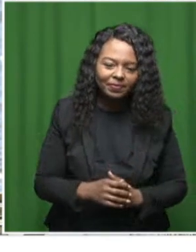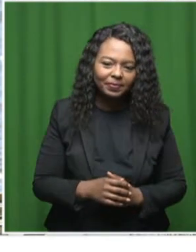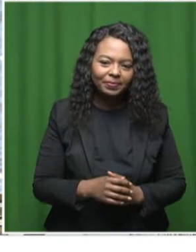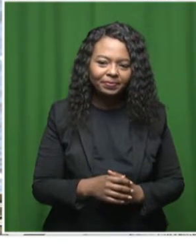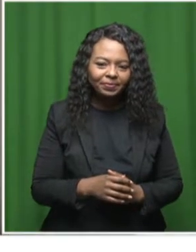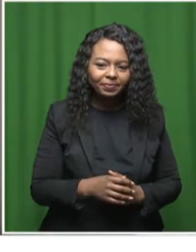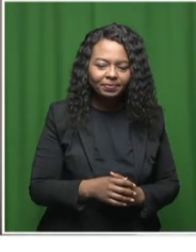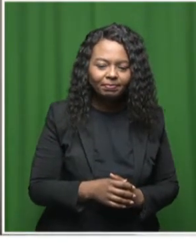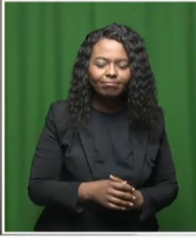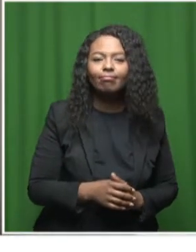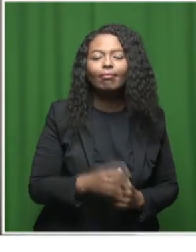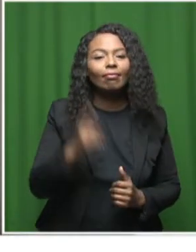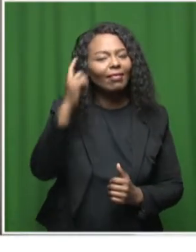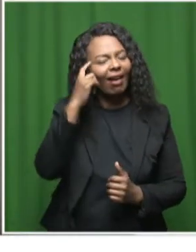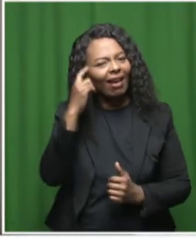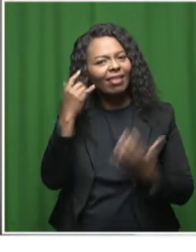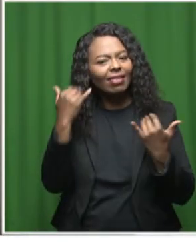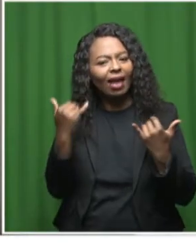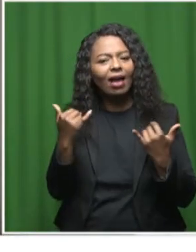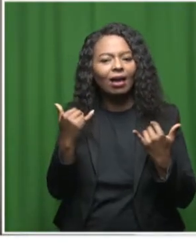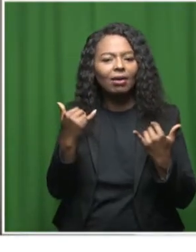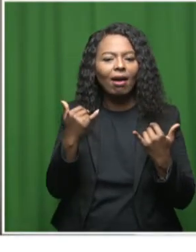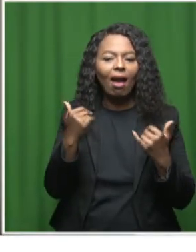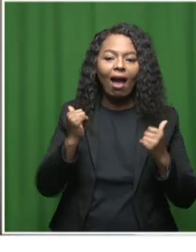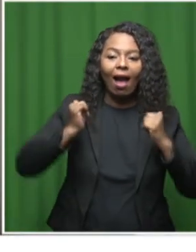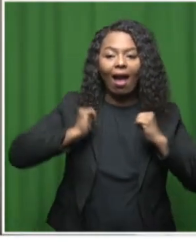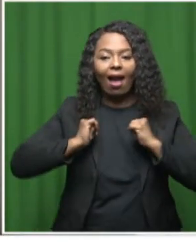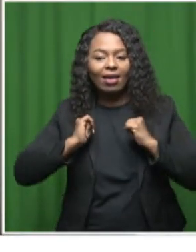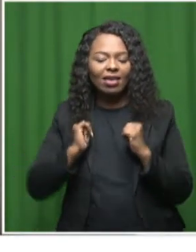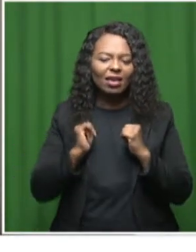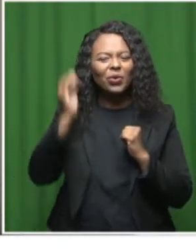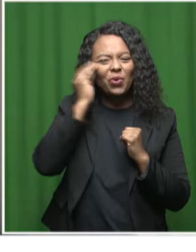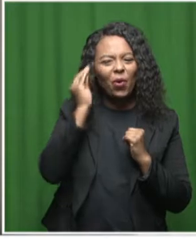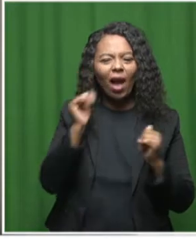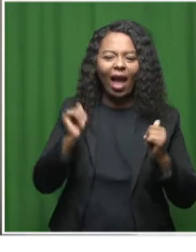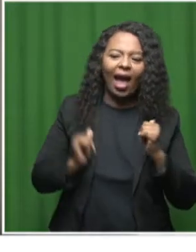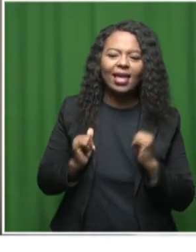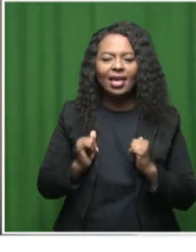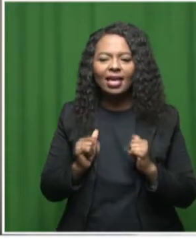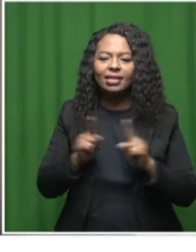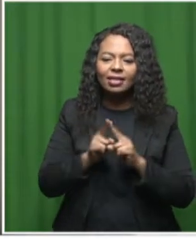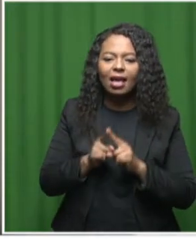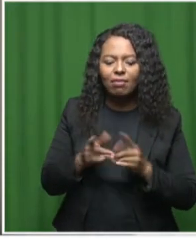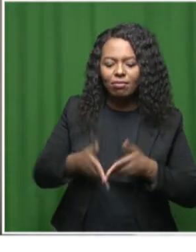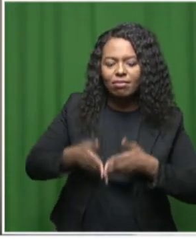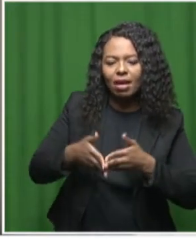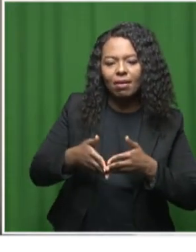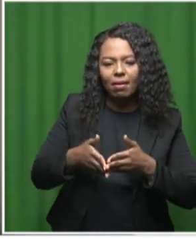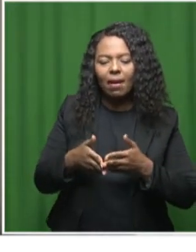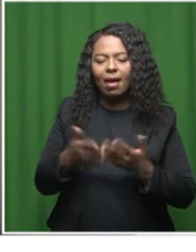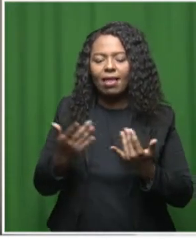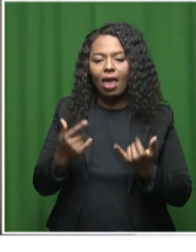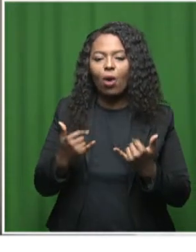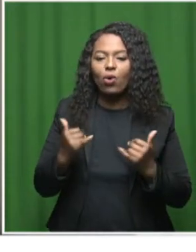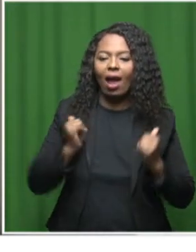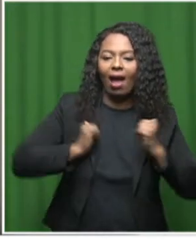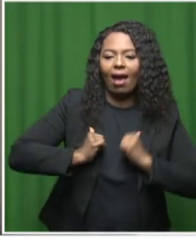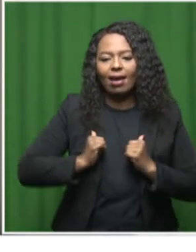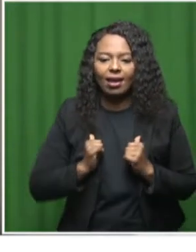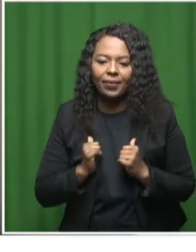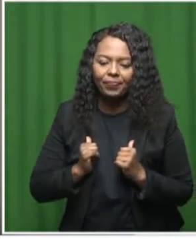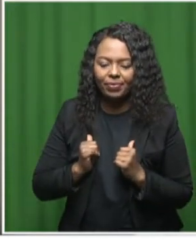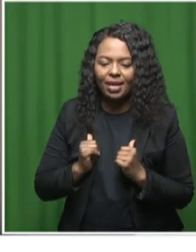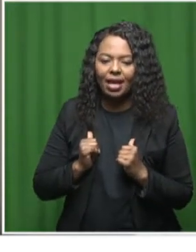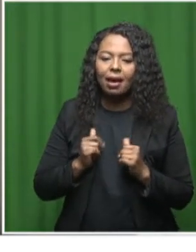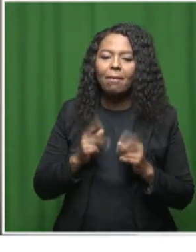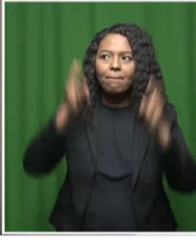Well, I think, the birding, the canoeing, the hiking is all popular. What we also do is we do offer a shuttle bus. So we offer shuttle tours where we can actually